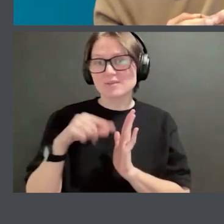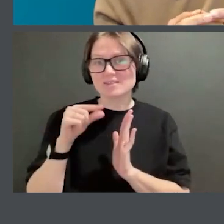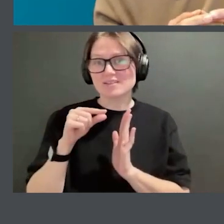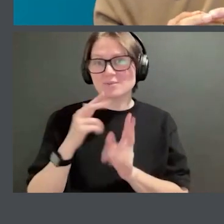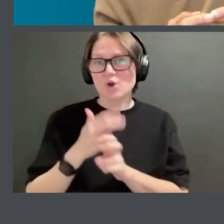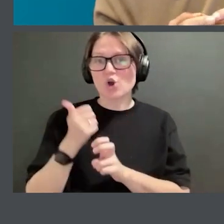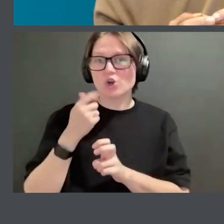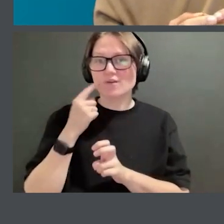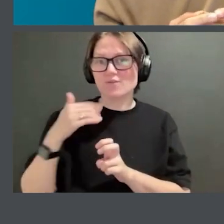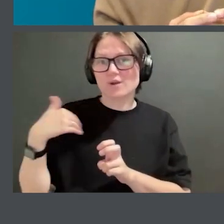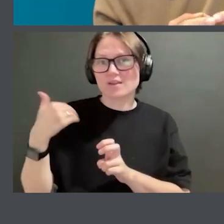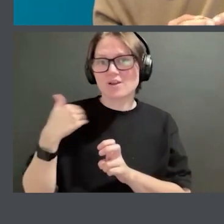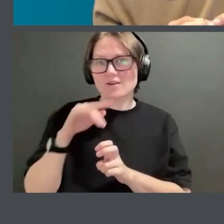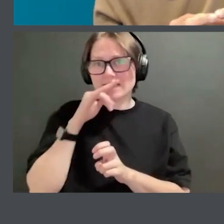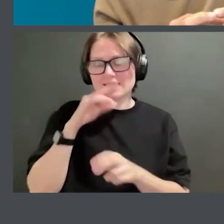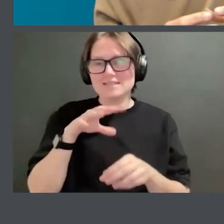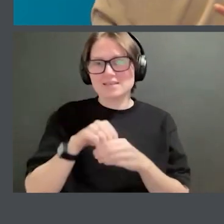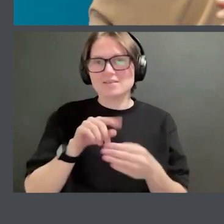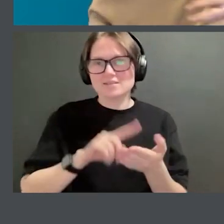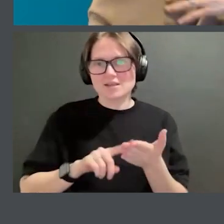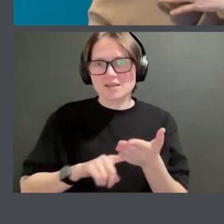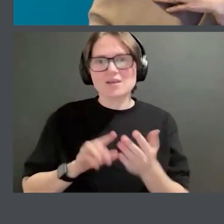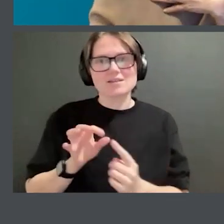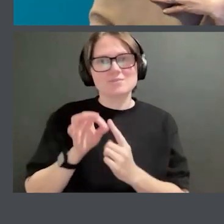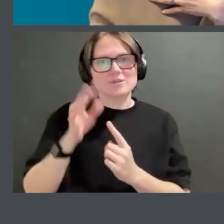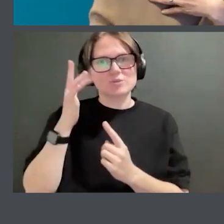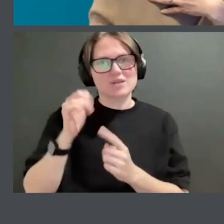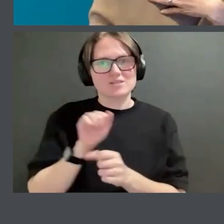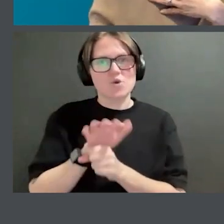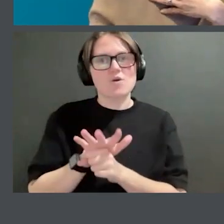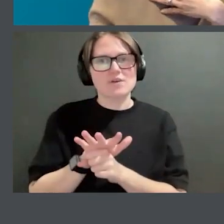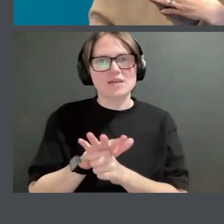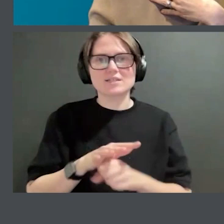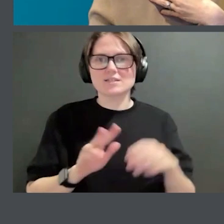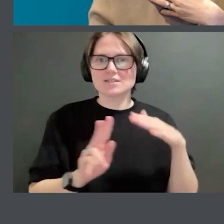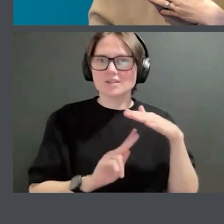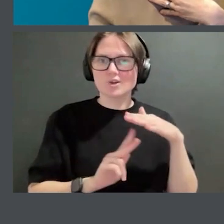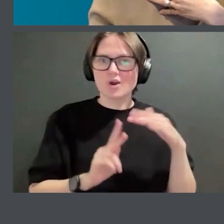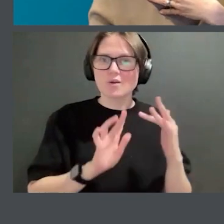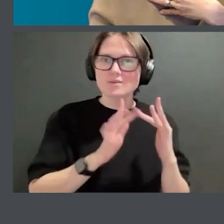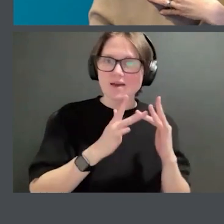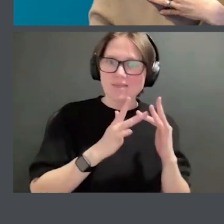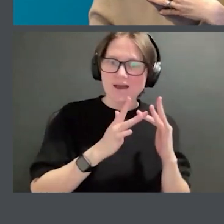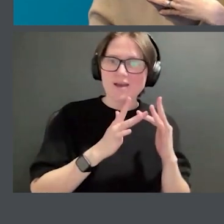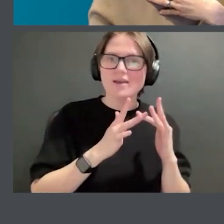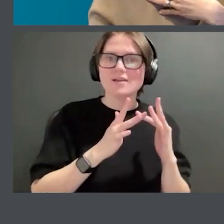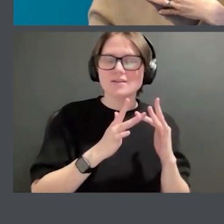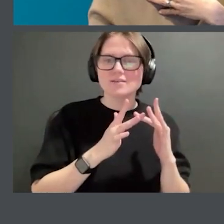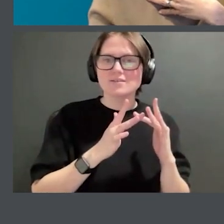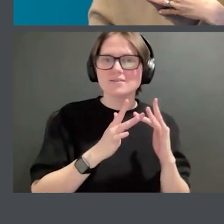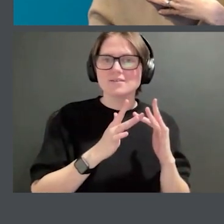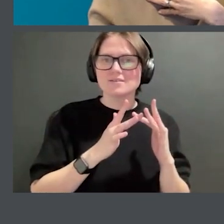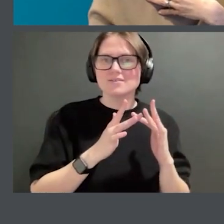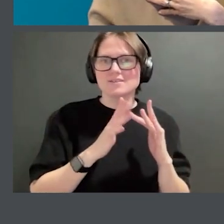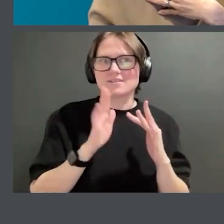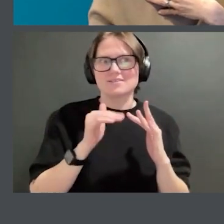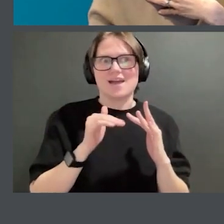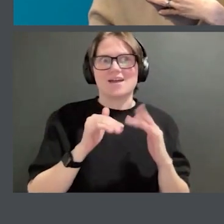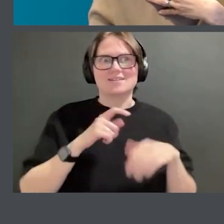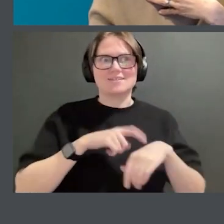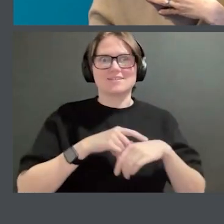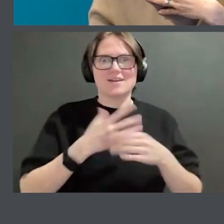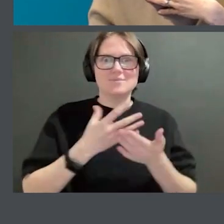bit harder for the younger kids in our study, especially because of COVID. Kindergarten was online, you know, that's prime time. We're